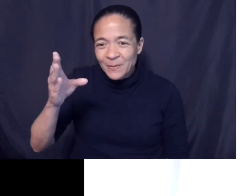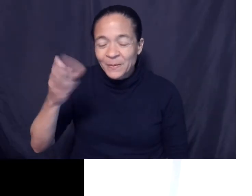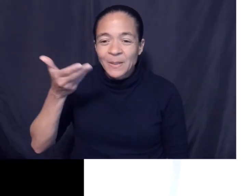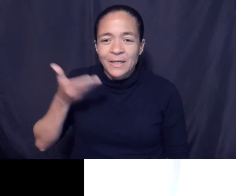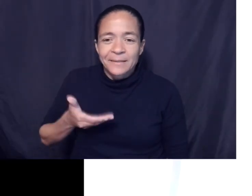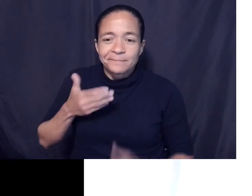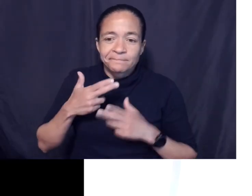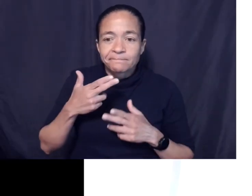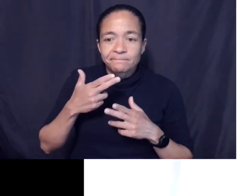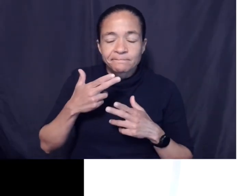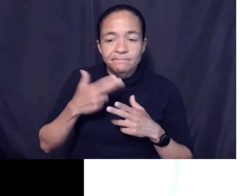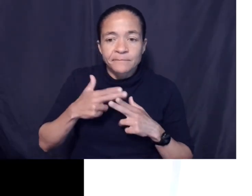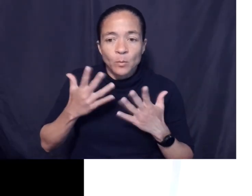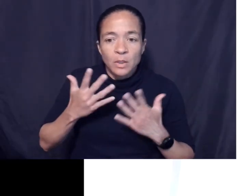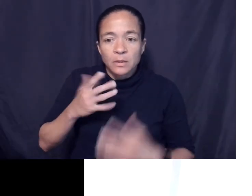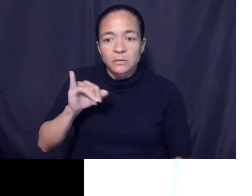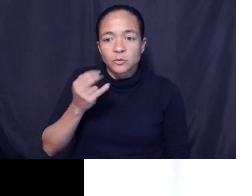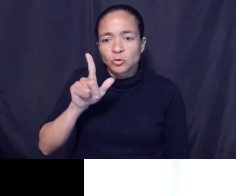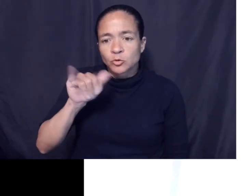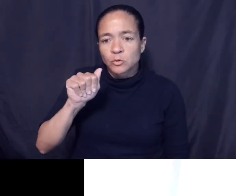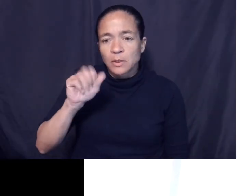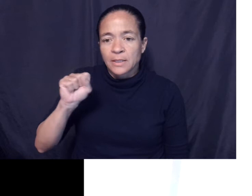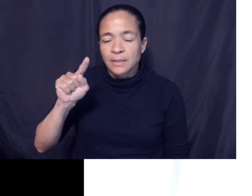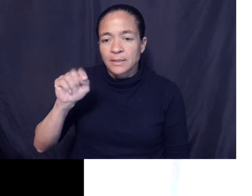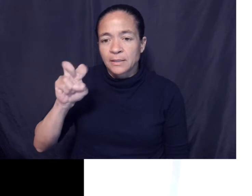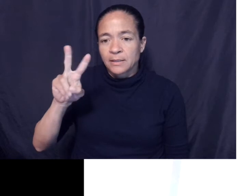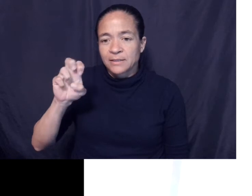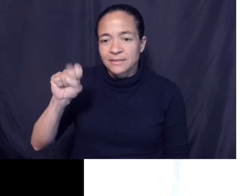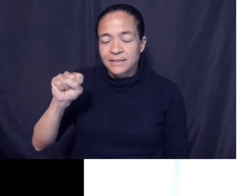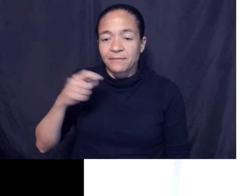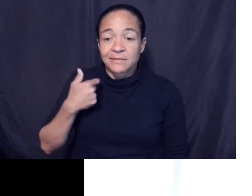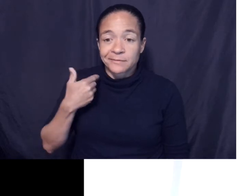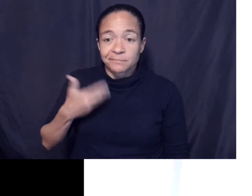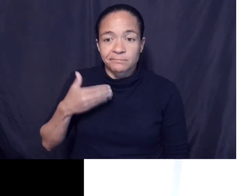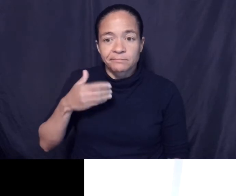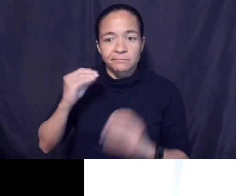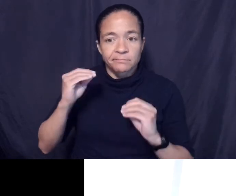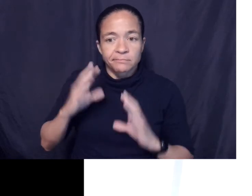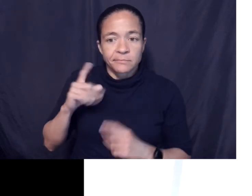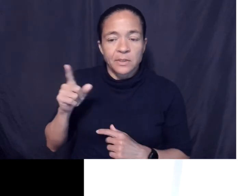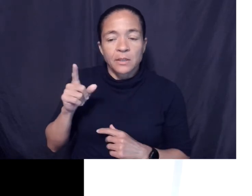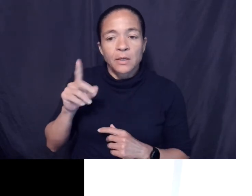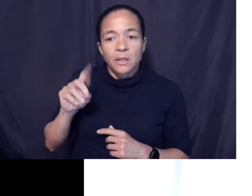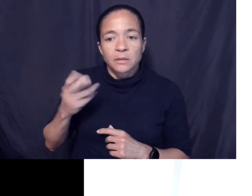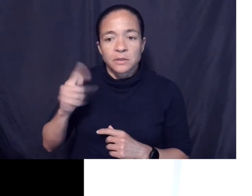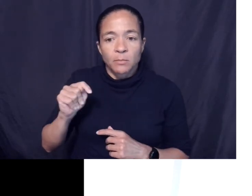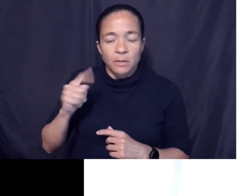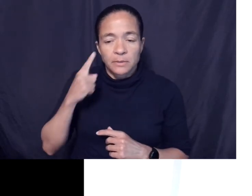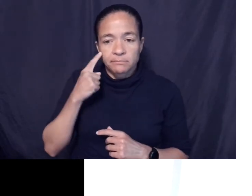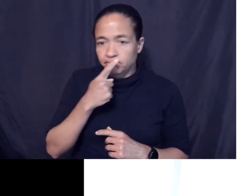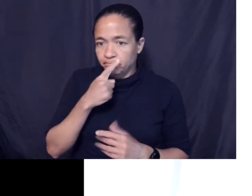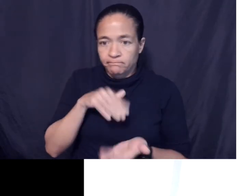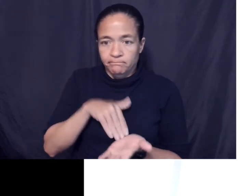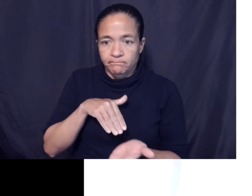Hello, my name is Julia Stevens. I am a professor in the departments of ophthalmology and pediatrics